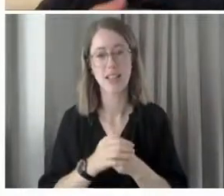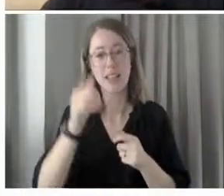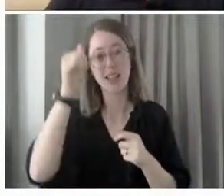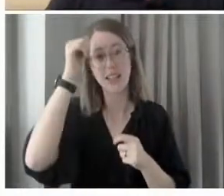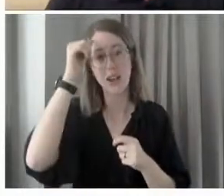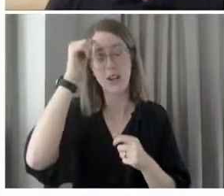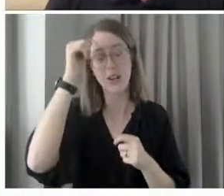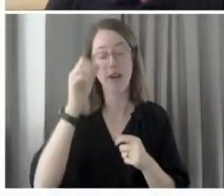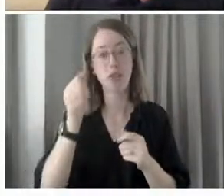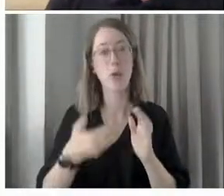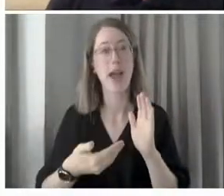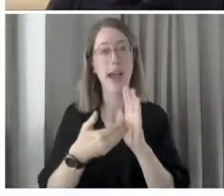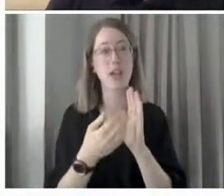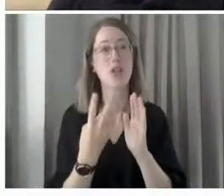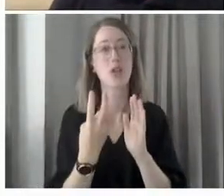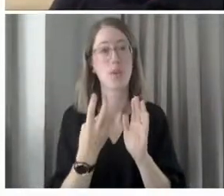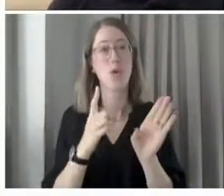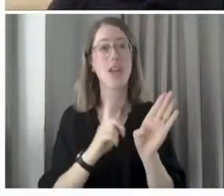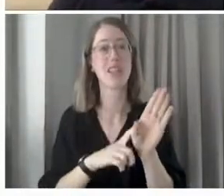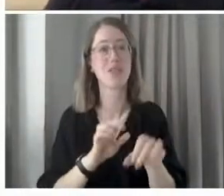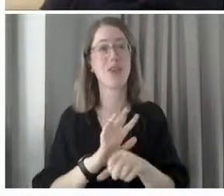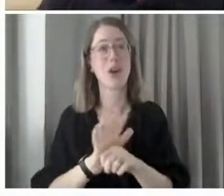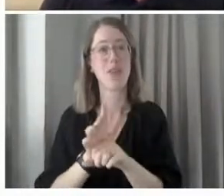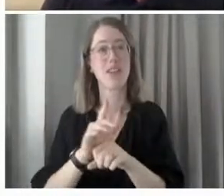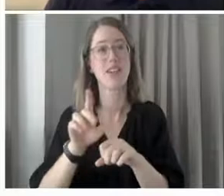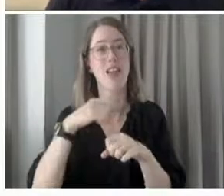COVID. All my estimates are off by 2 years.